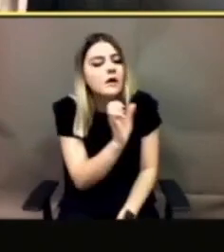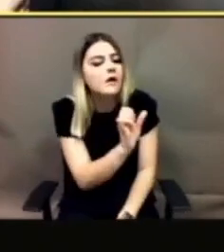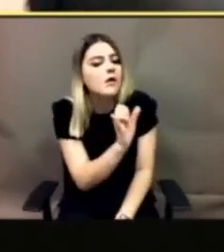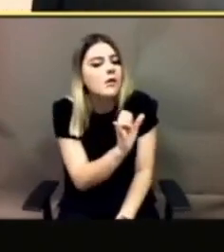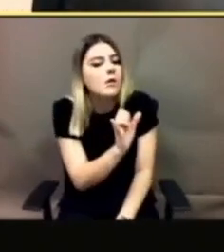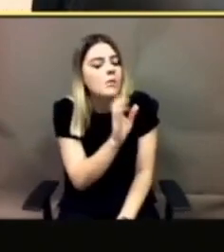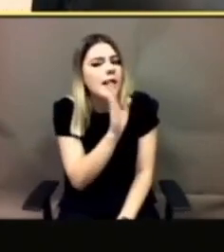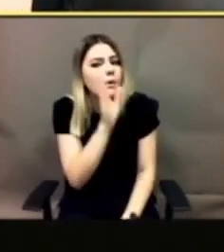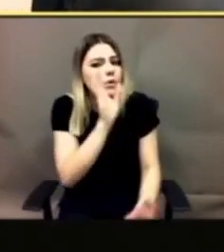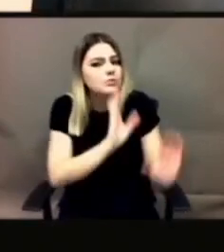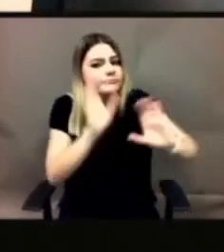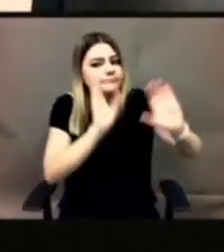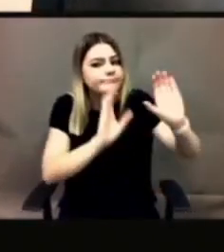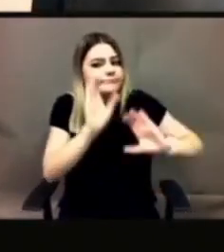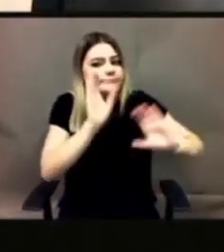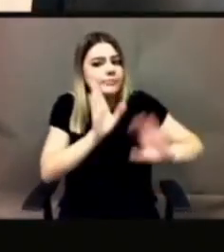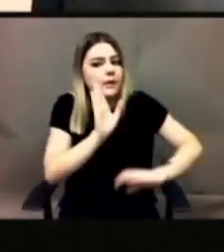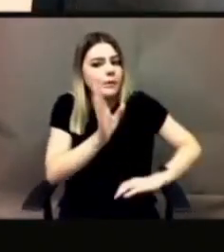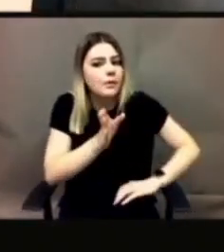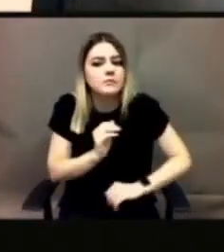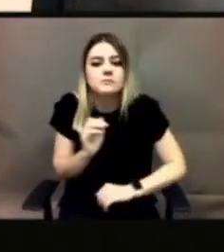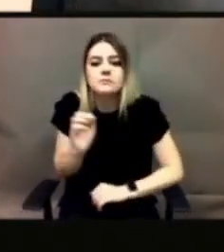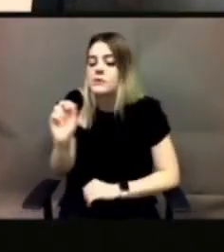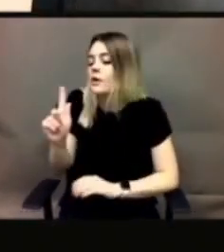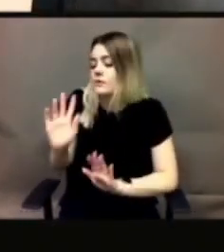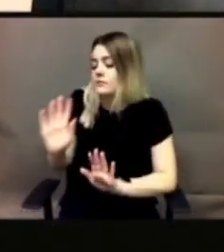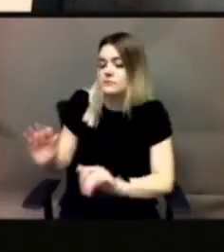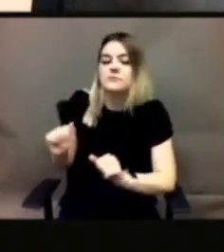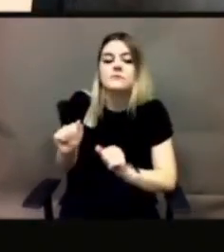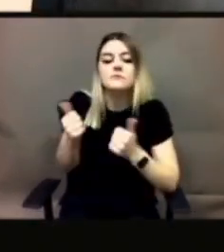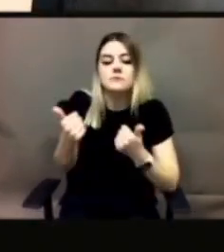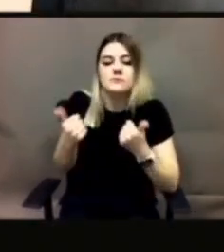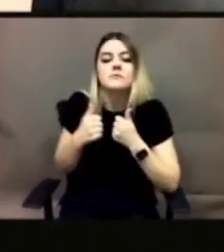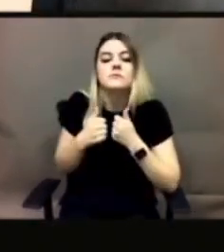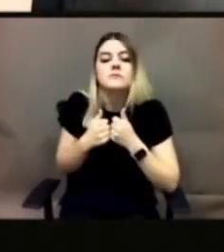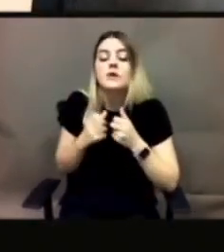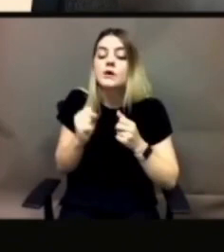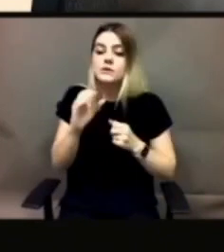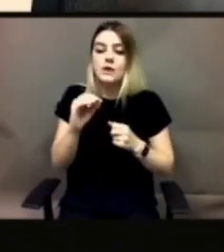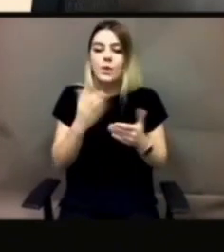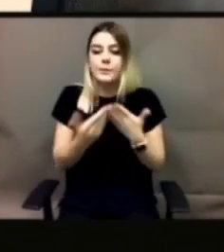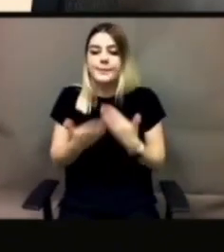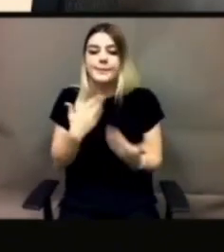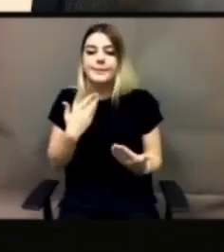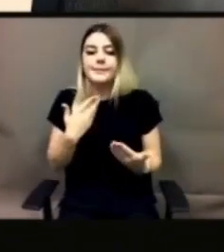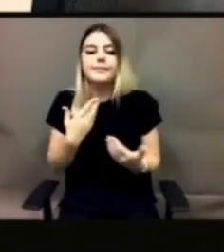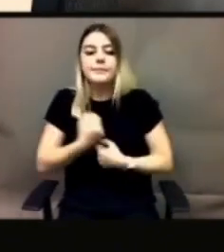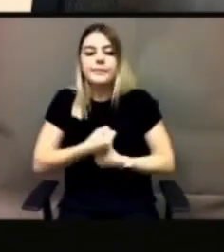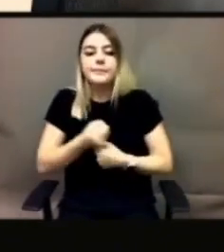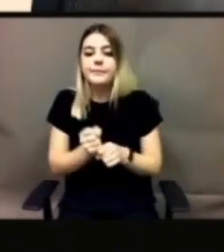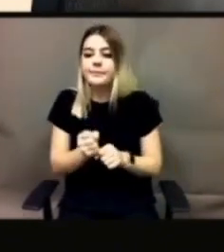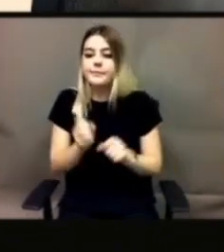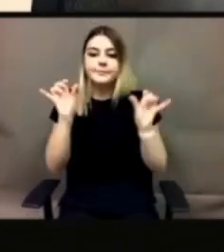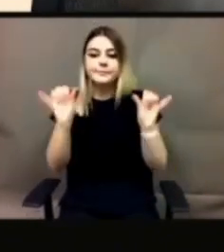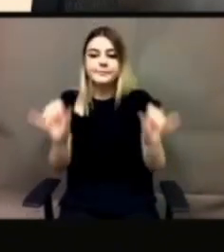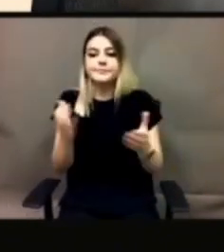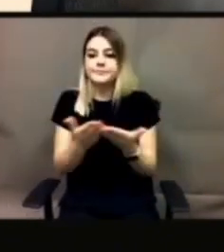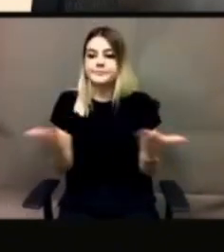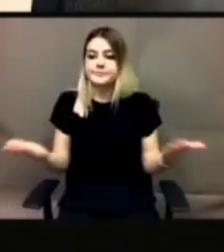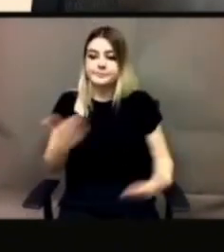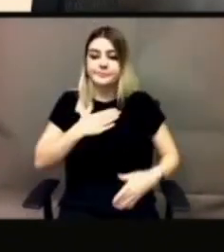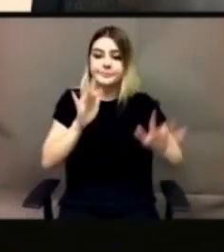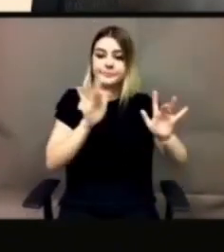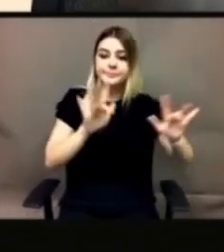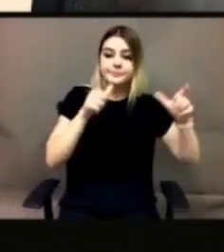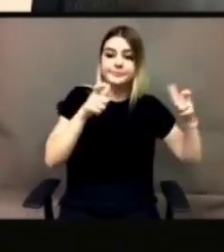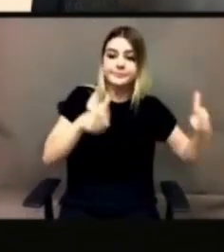I'll look for it. Okay, you look for one. So I'm basically making the same thing as my computer keyboard now, but just bigger. I have two foil pads.